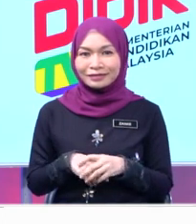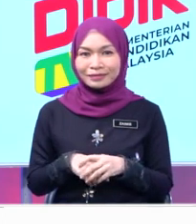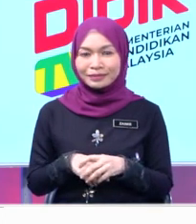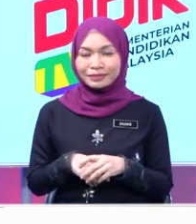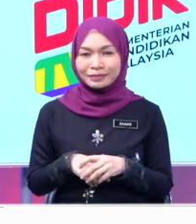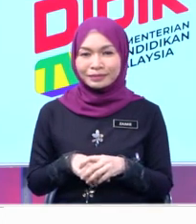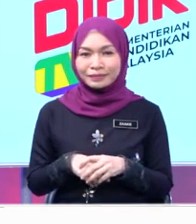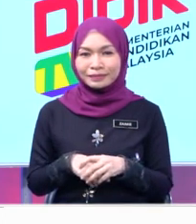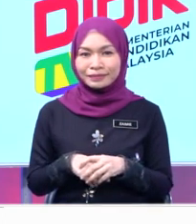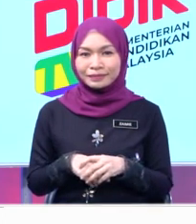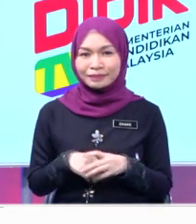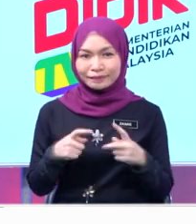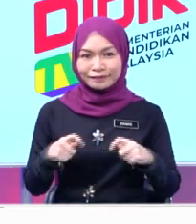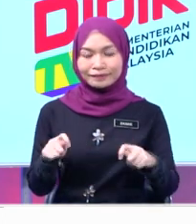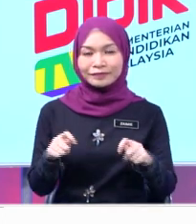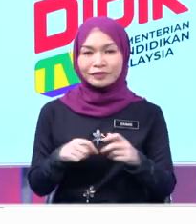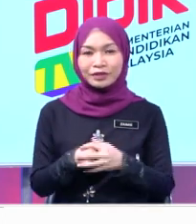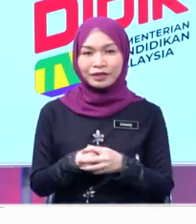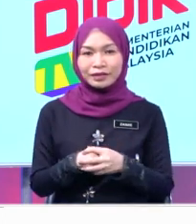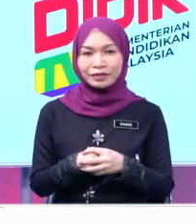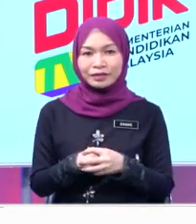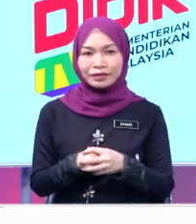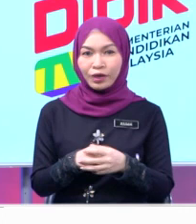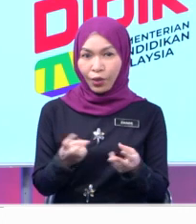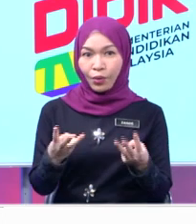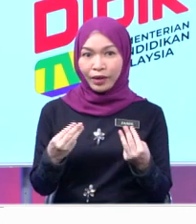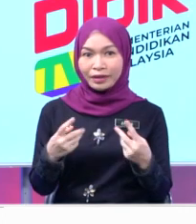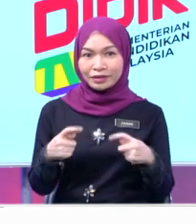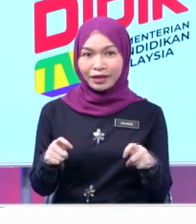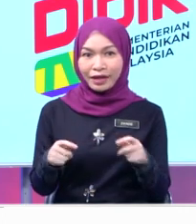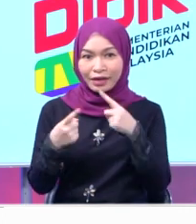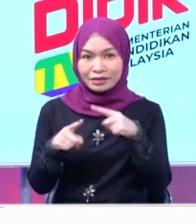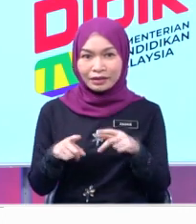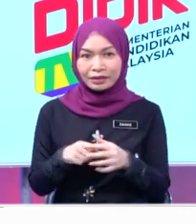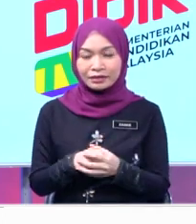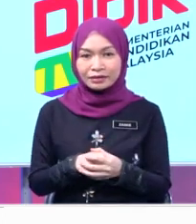You want to try again? Because that's related to the second point.